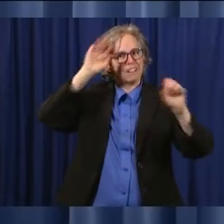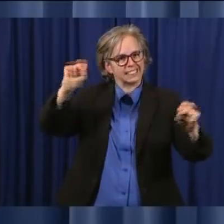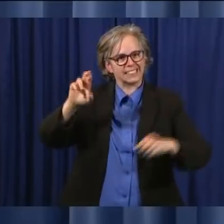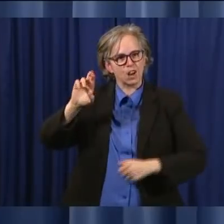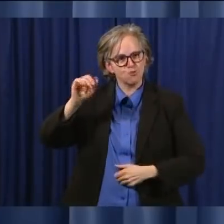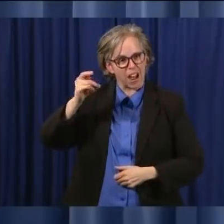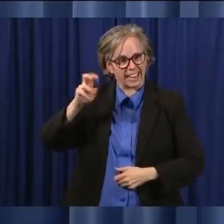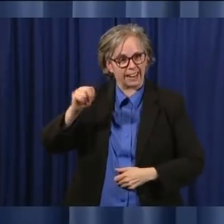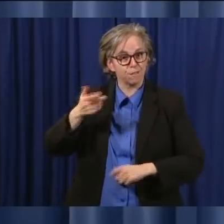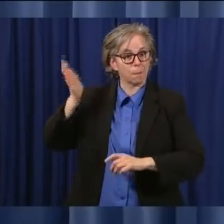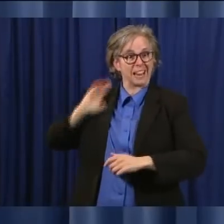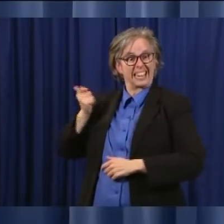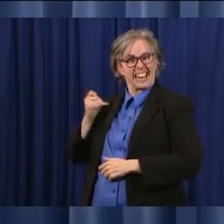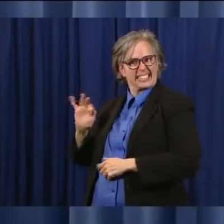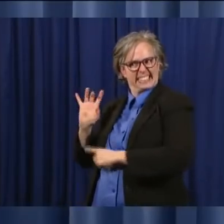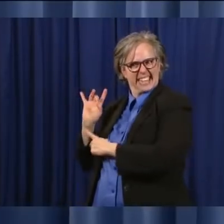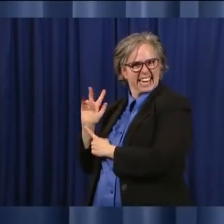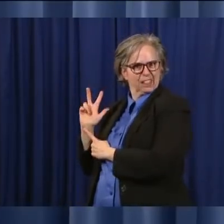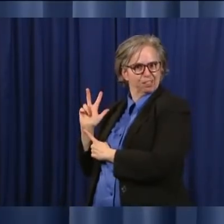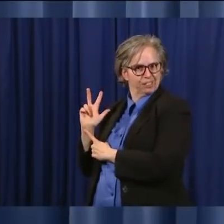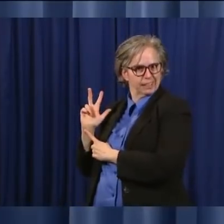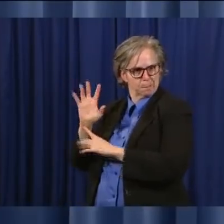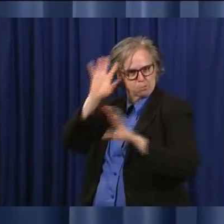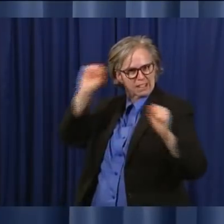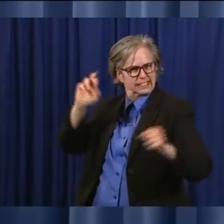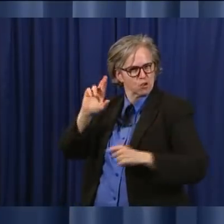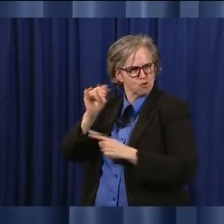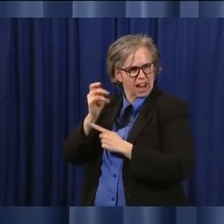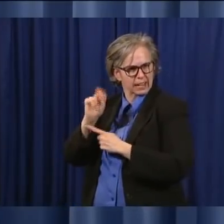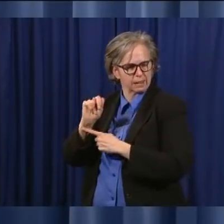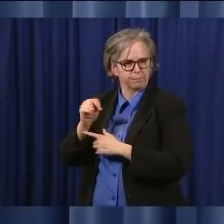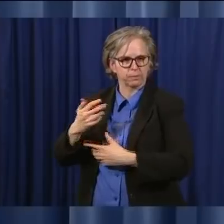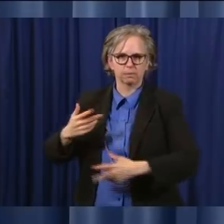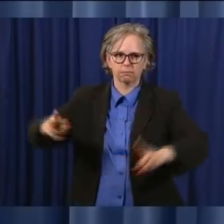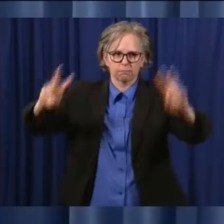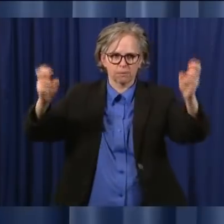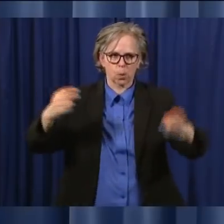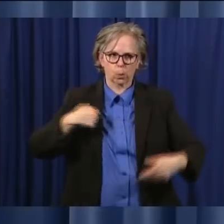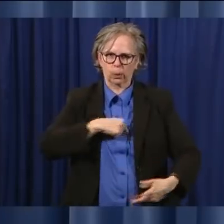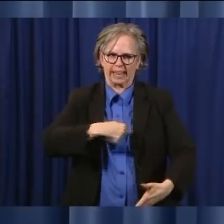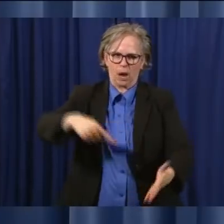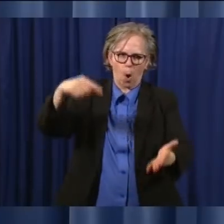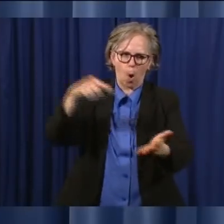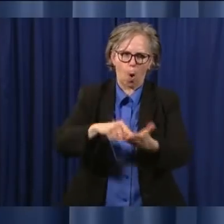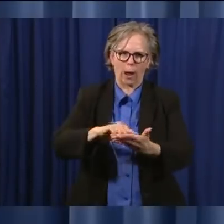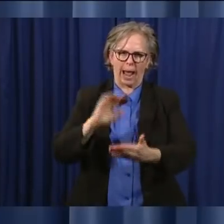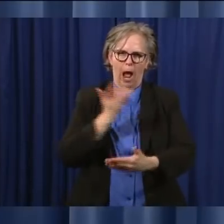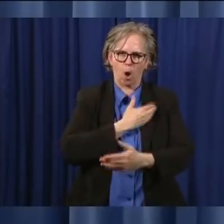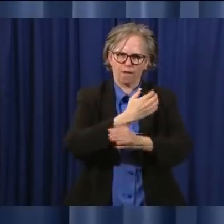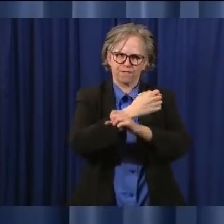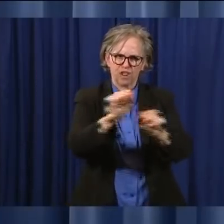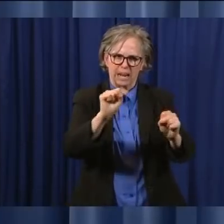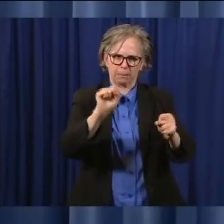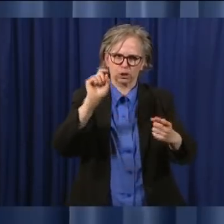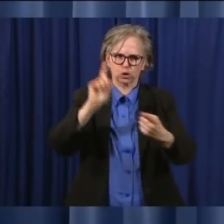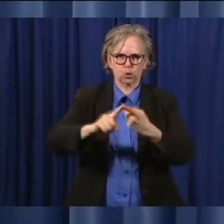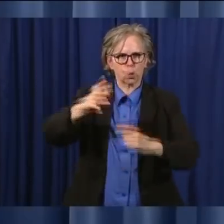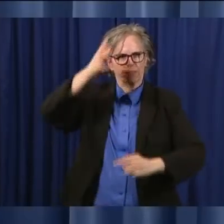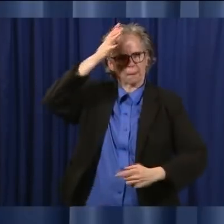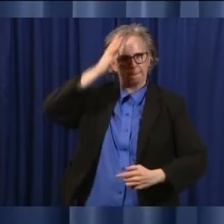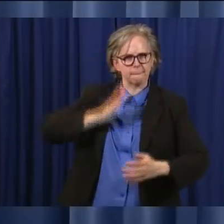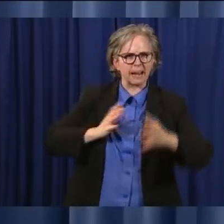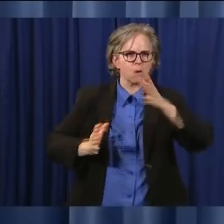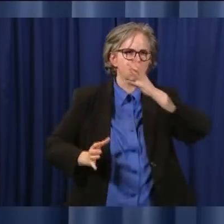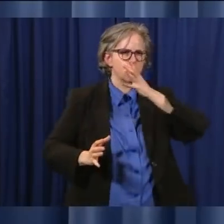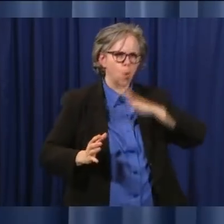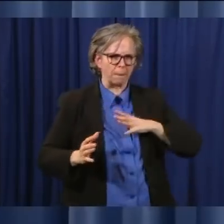1983. "We owe our freedom to those men and women in uniform who have served this nation and its interest in time of